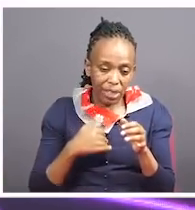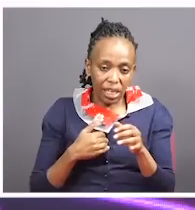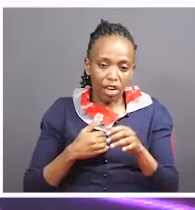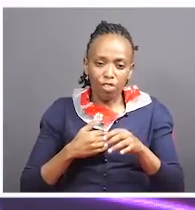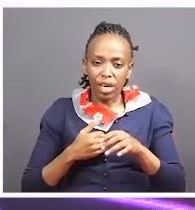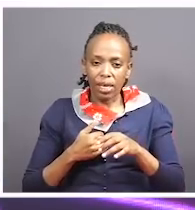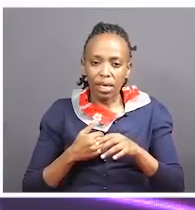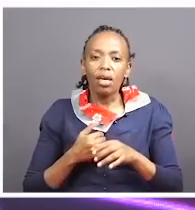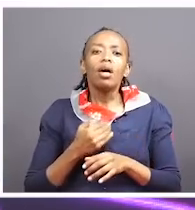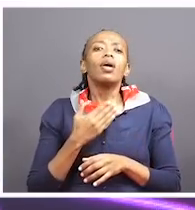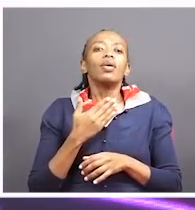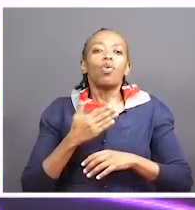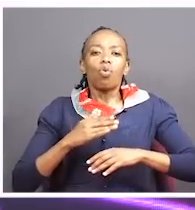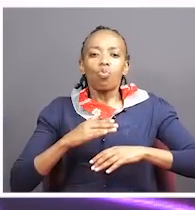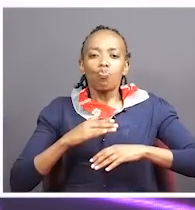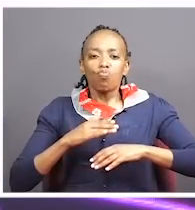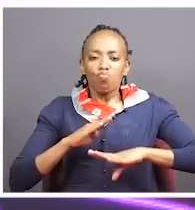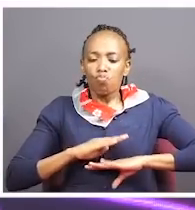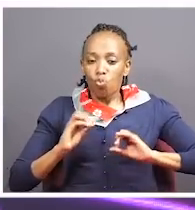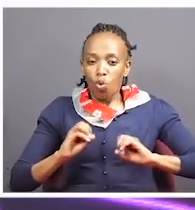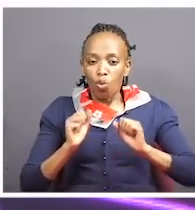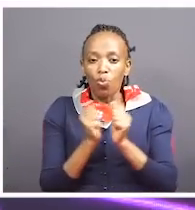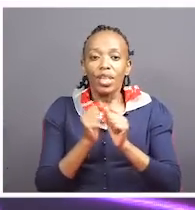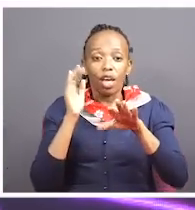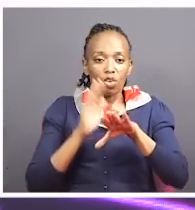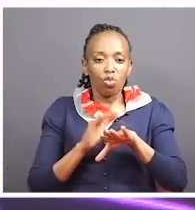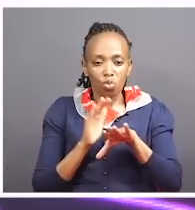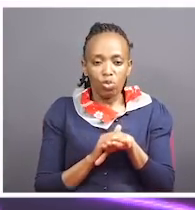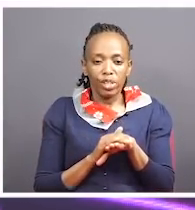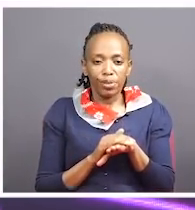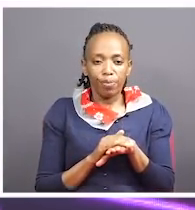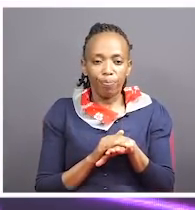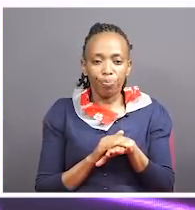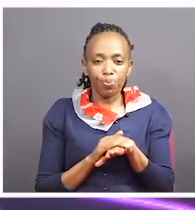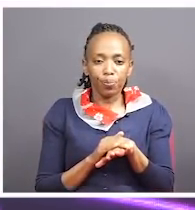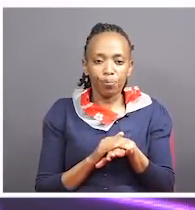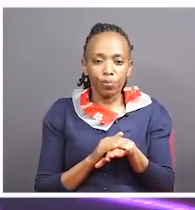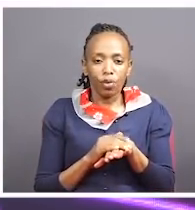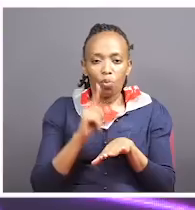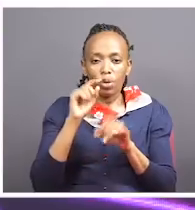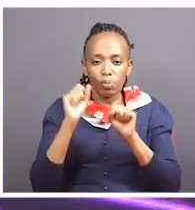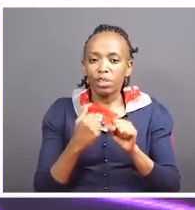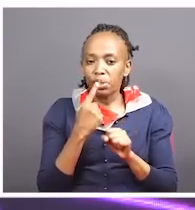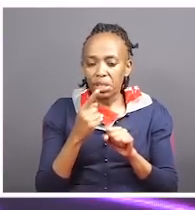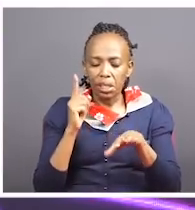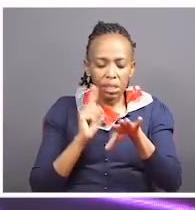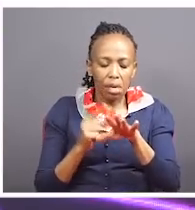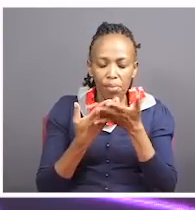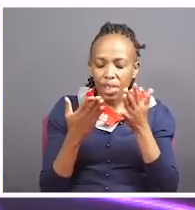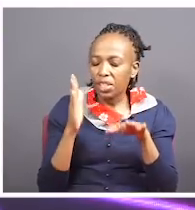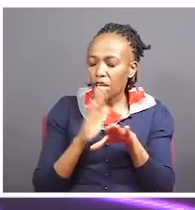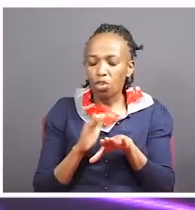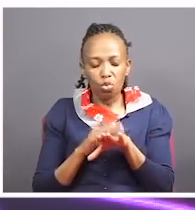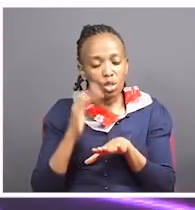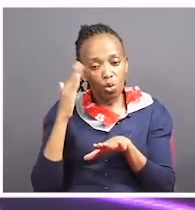a dissatisfaction with the good. A dissatisfaction with the good. One would say, you know, when things